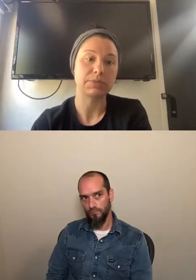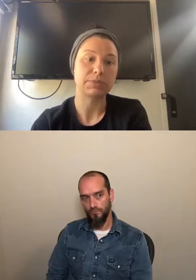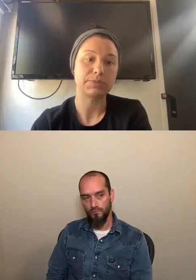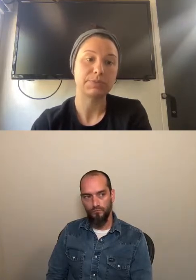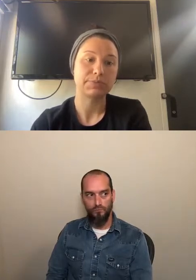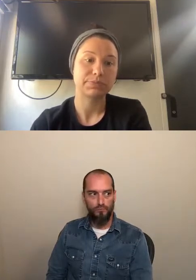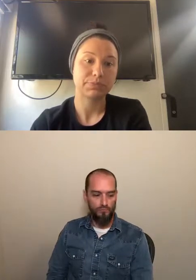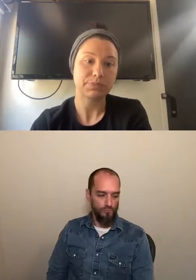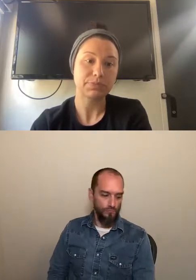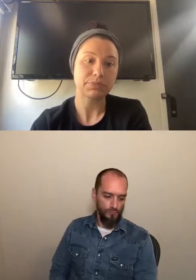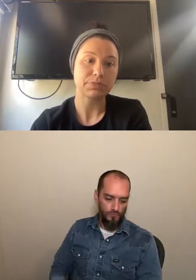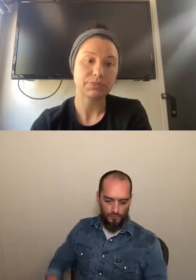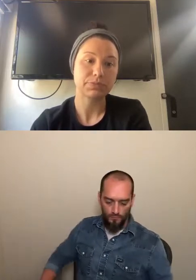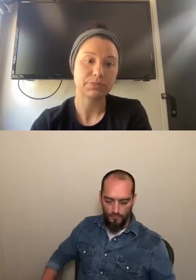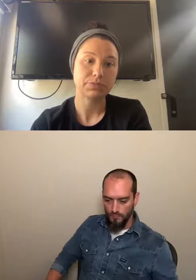days?